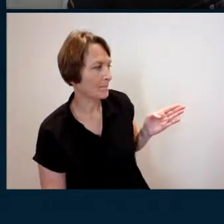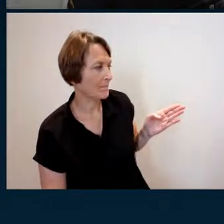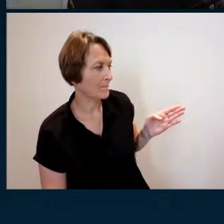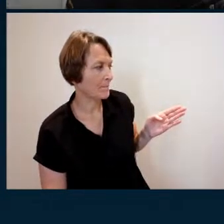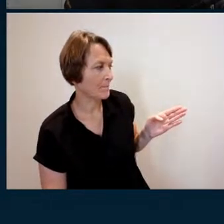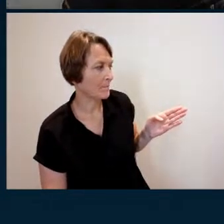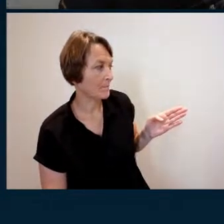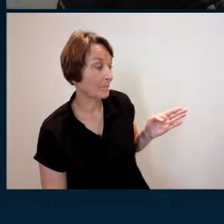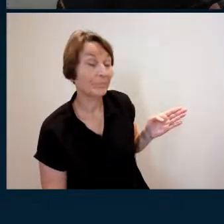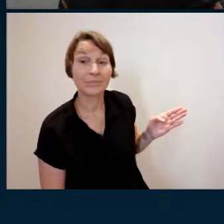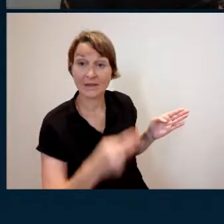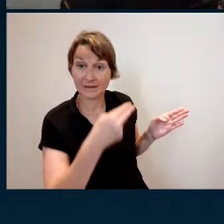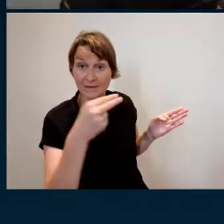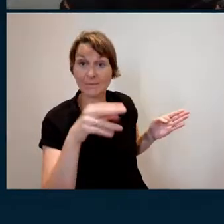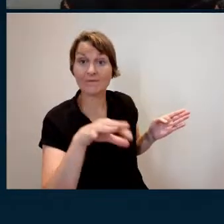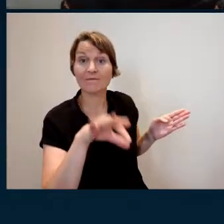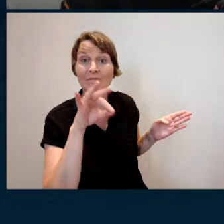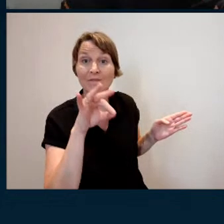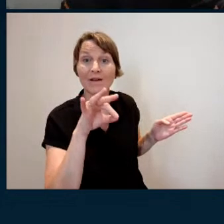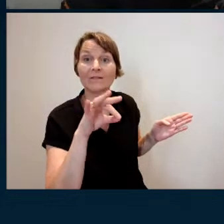one.